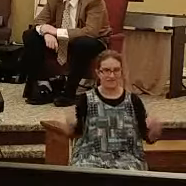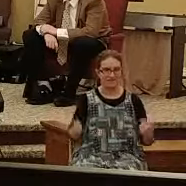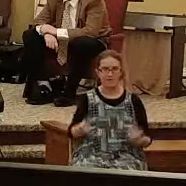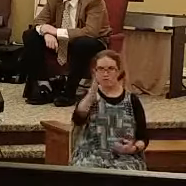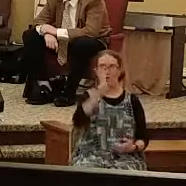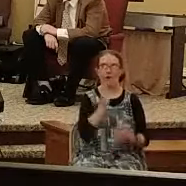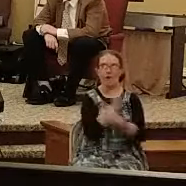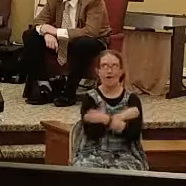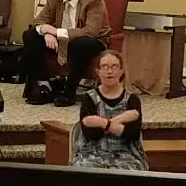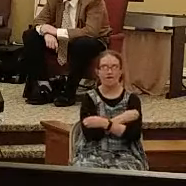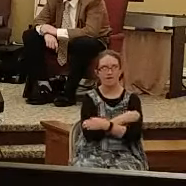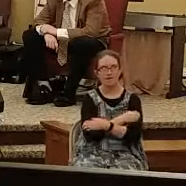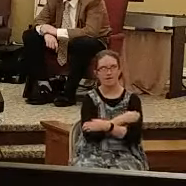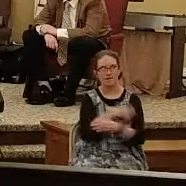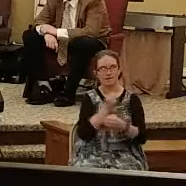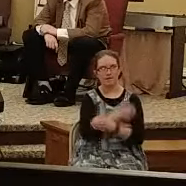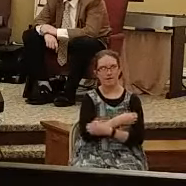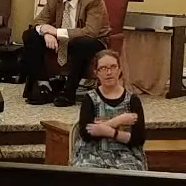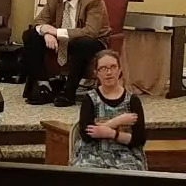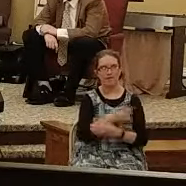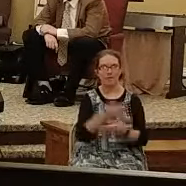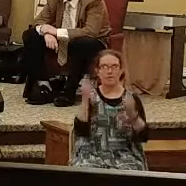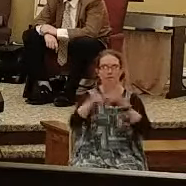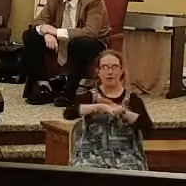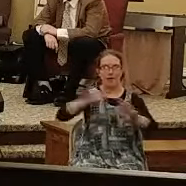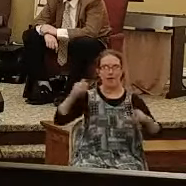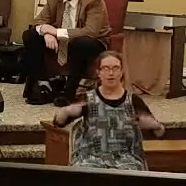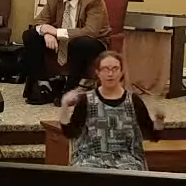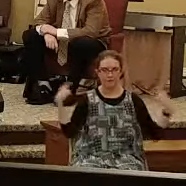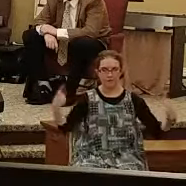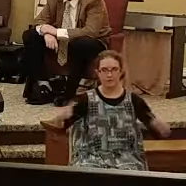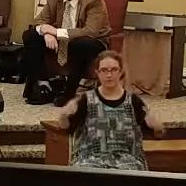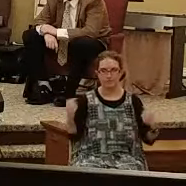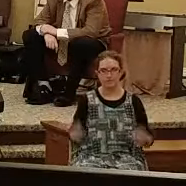God loves them, but he loves them to come out of their sin.